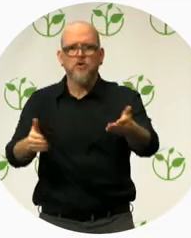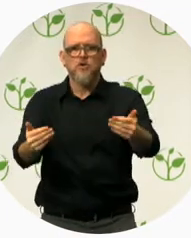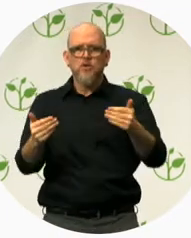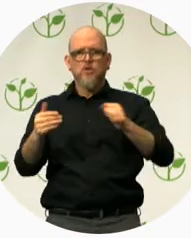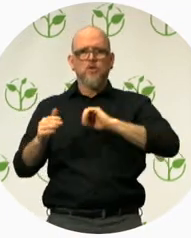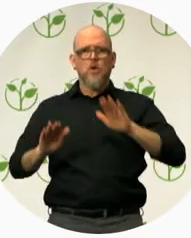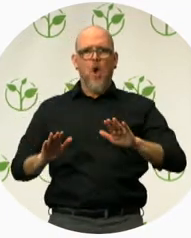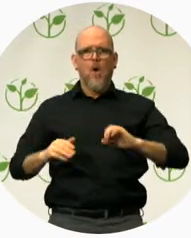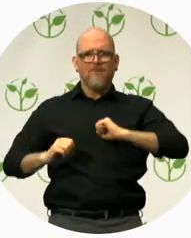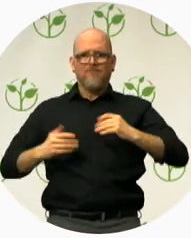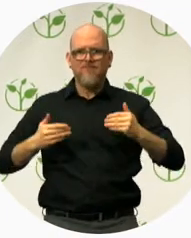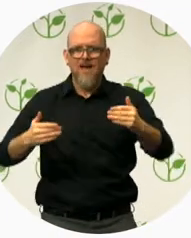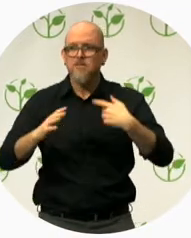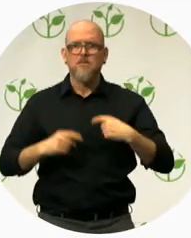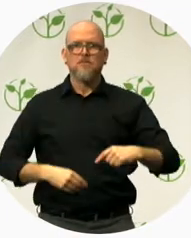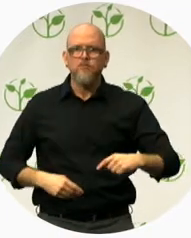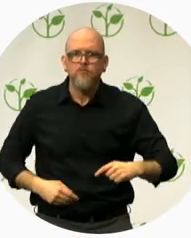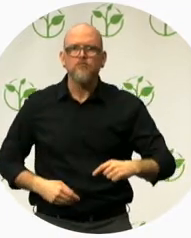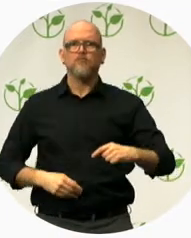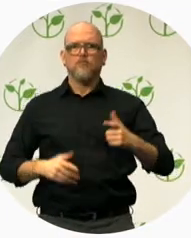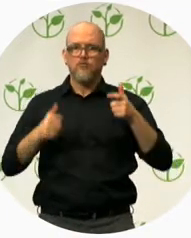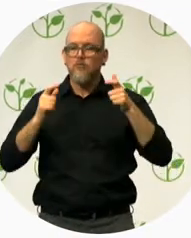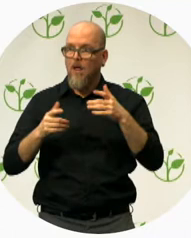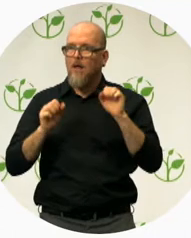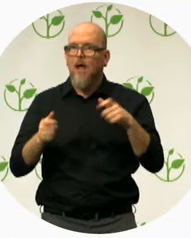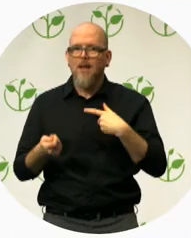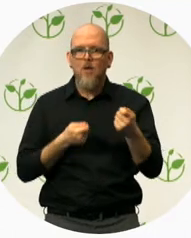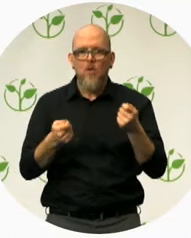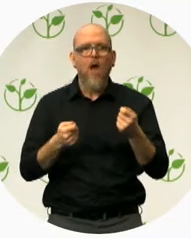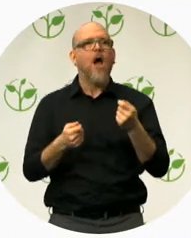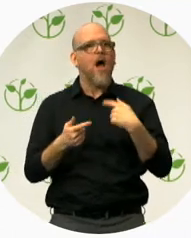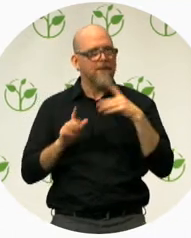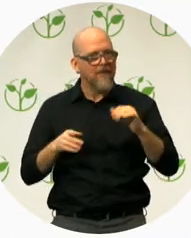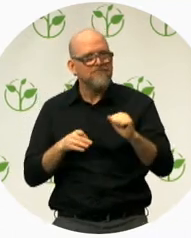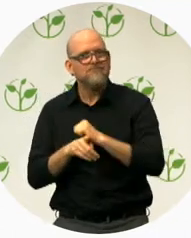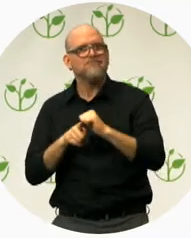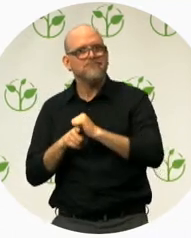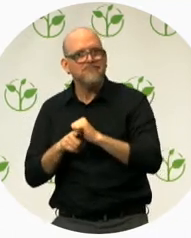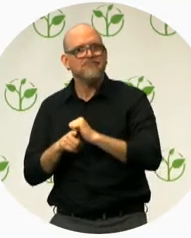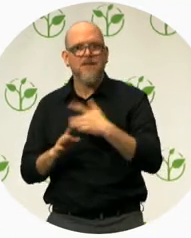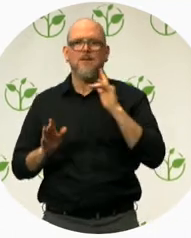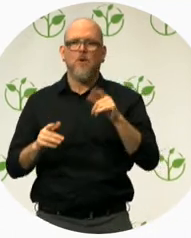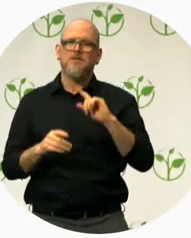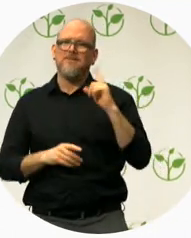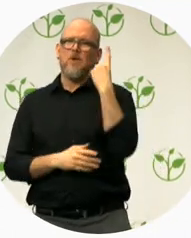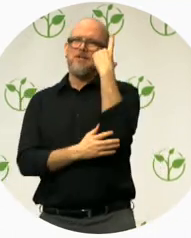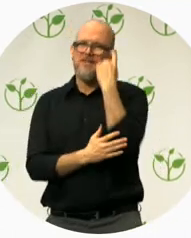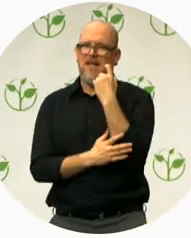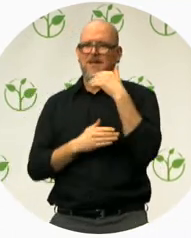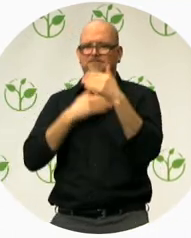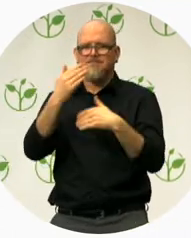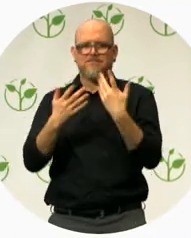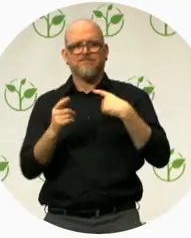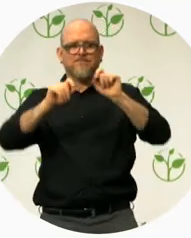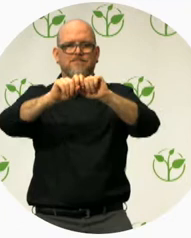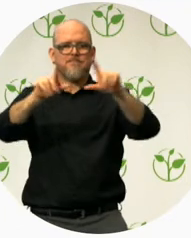I was celebrating a soccer goal, so it refers to vision. In order to turn right,